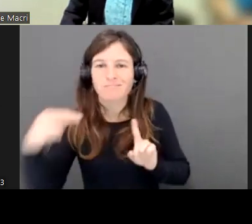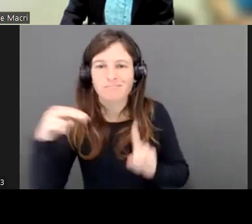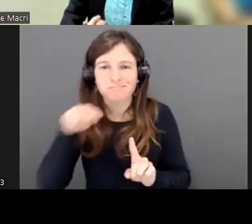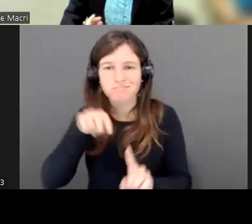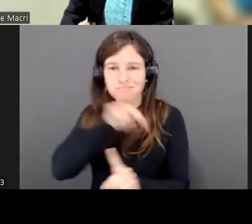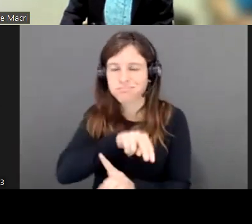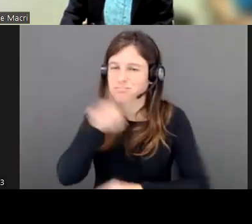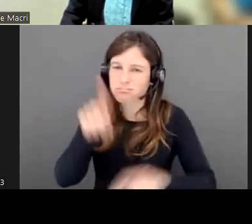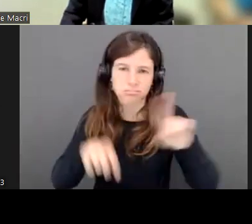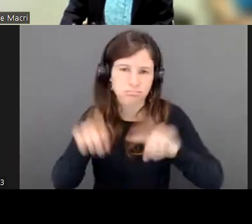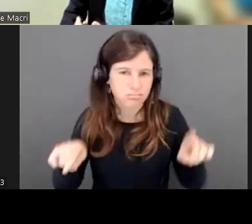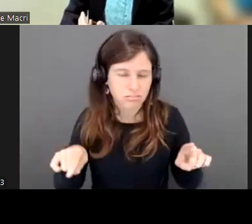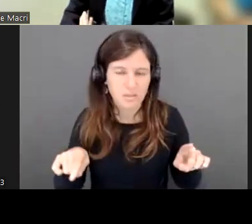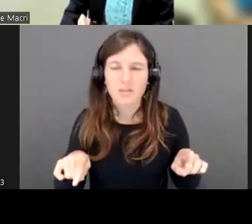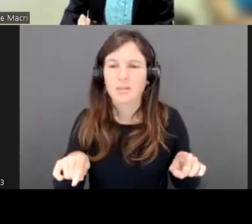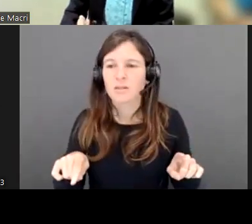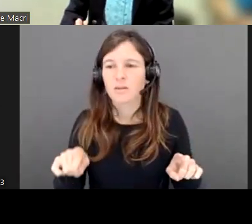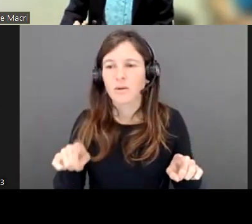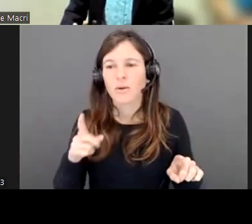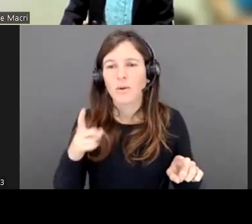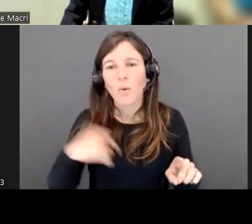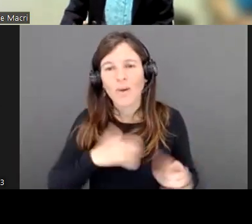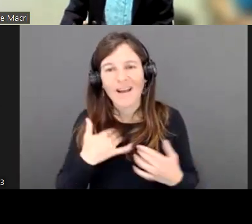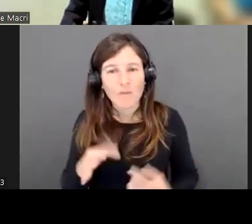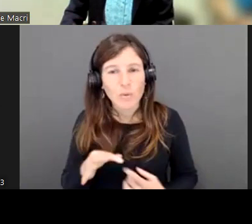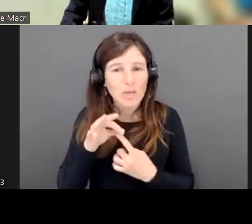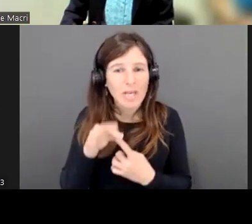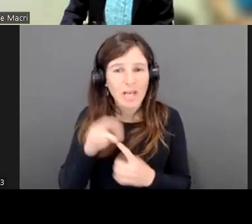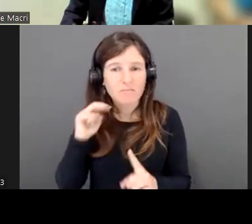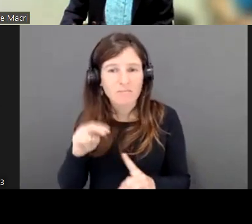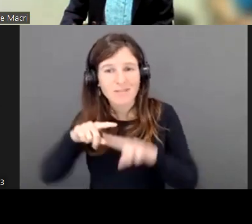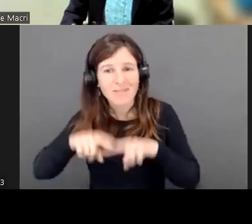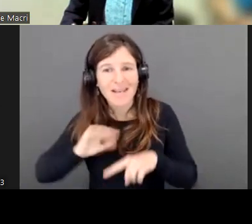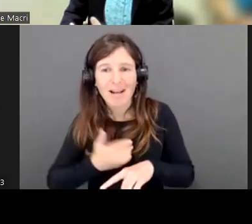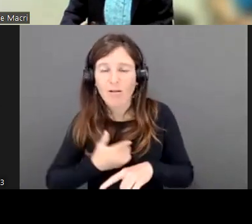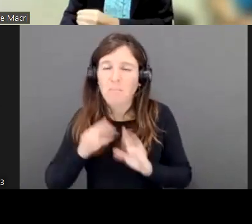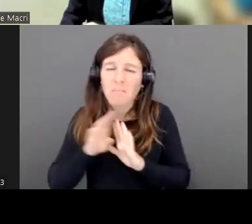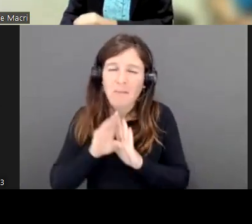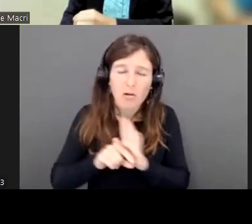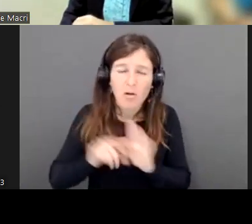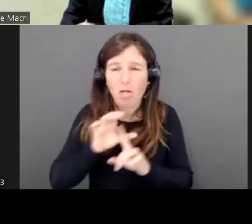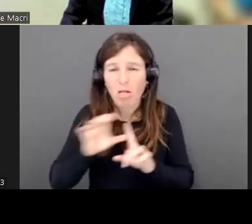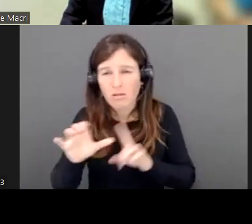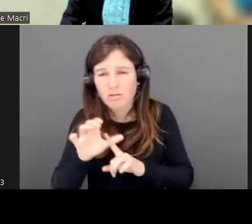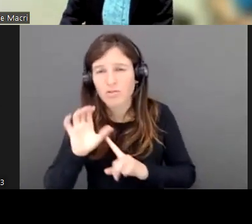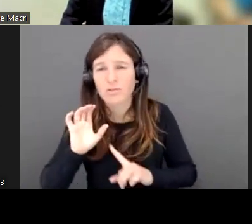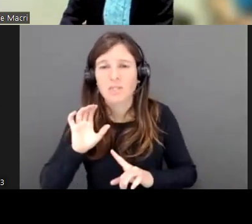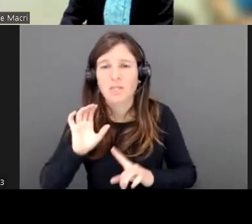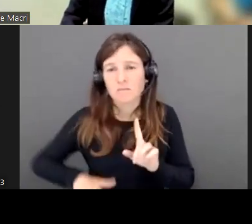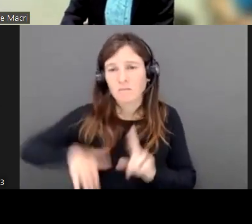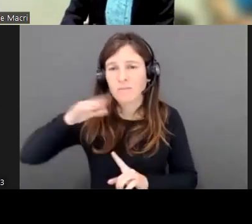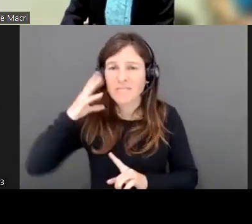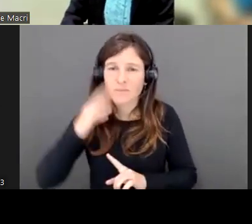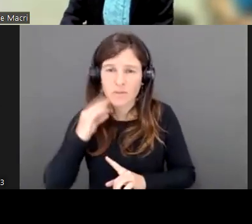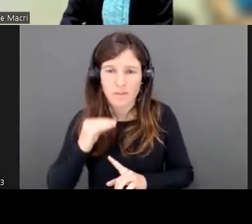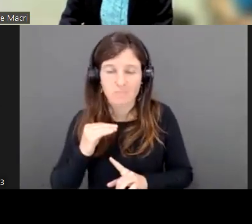different perspective or position, depends on our culture and our experience and many other things, but we all have this shared goal, right? I